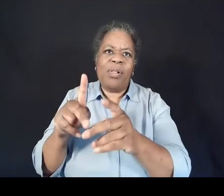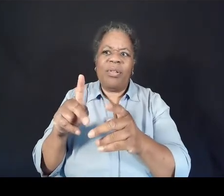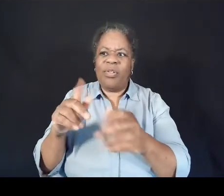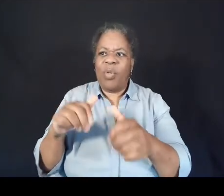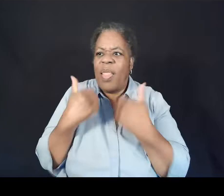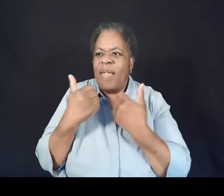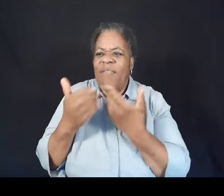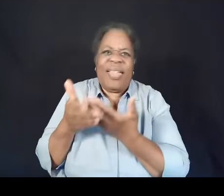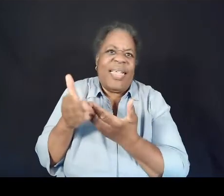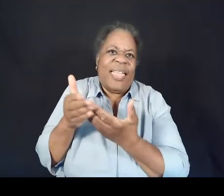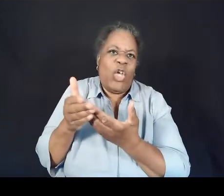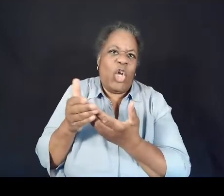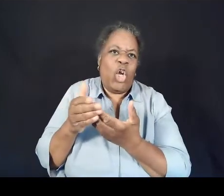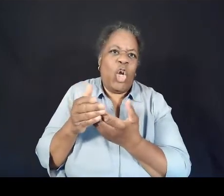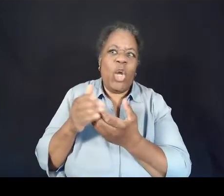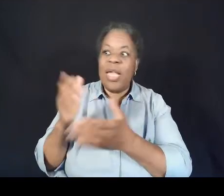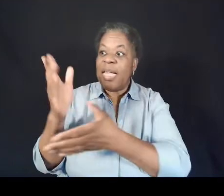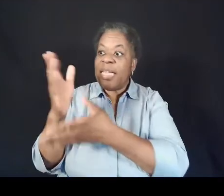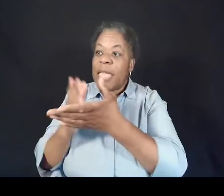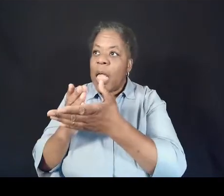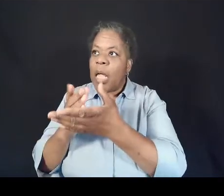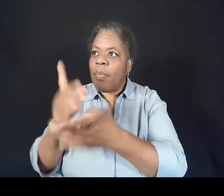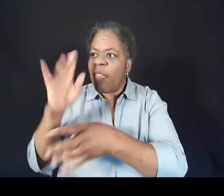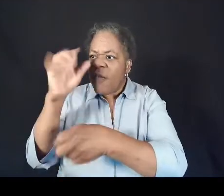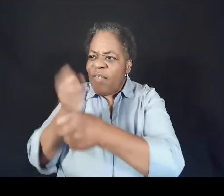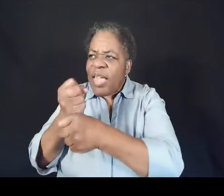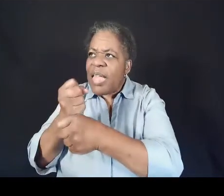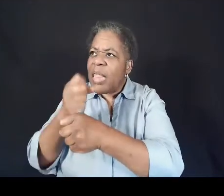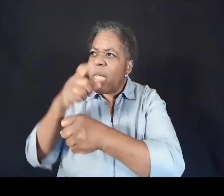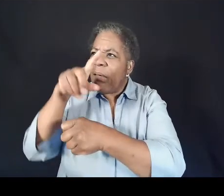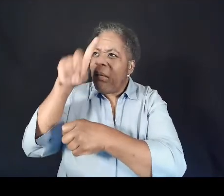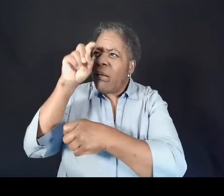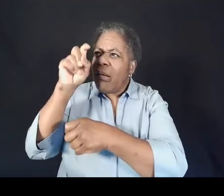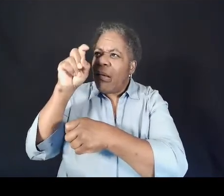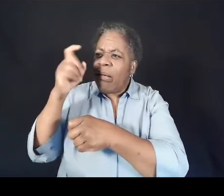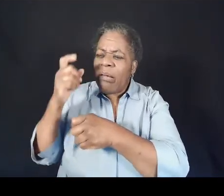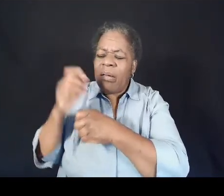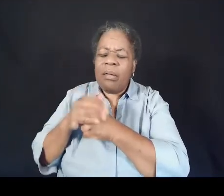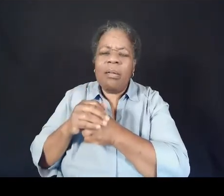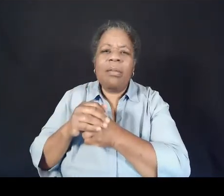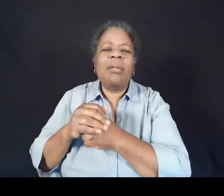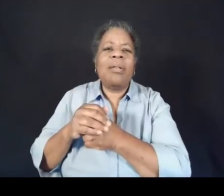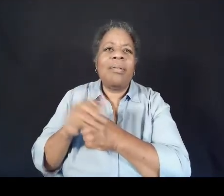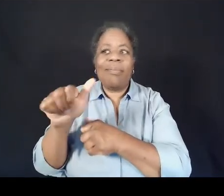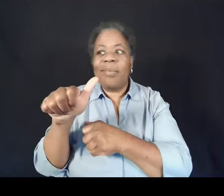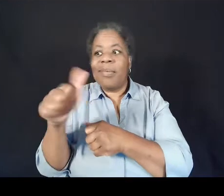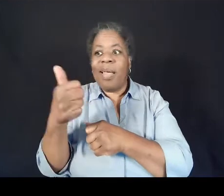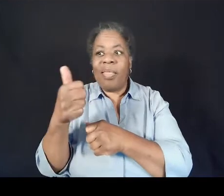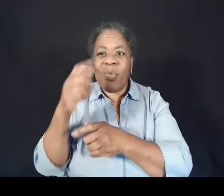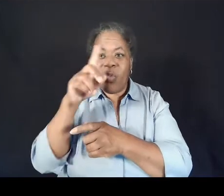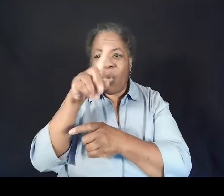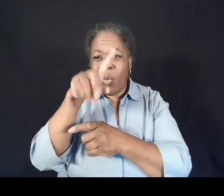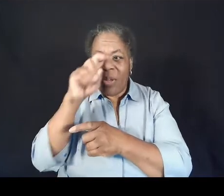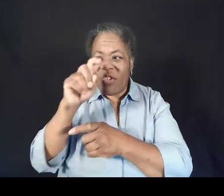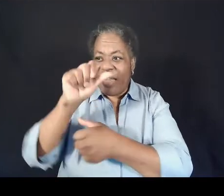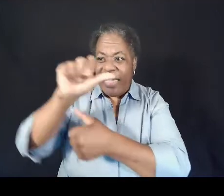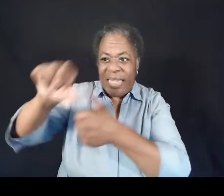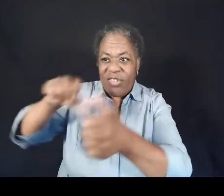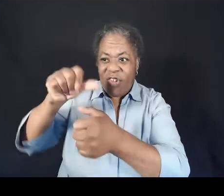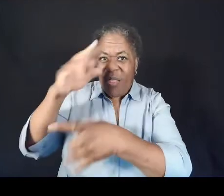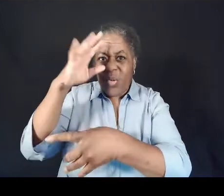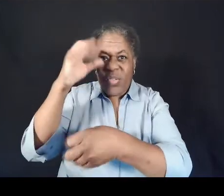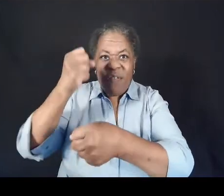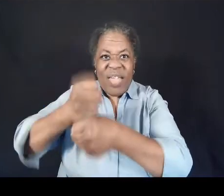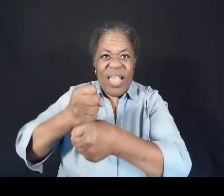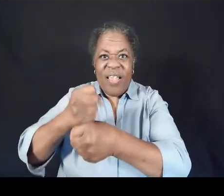of them are questioning their faith because of what's happened to them. Some of them are questioning each other's faith. There's dissension